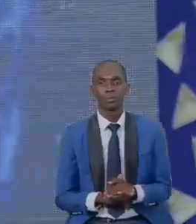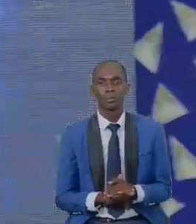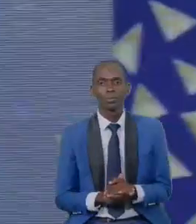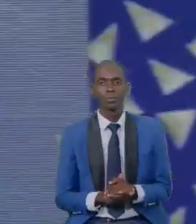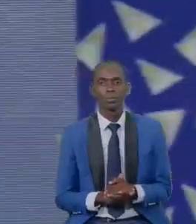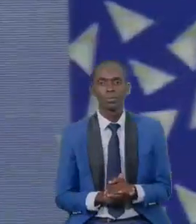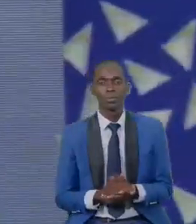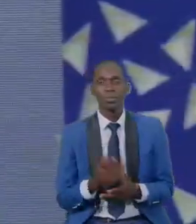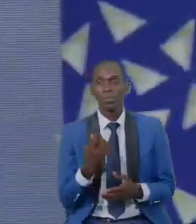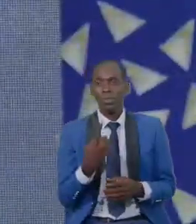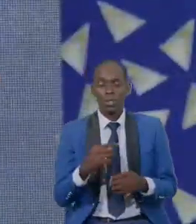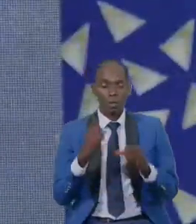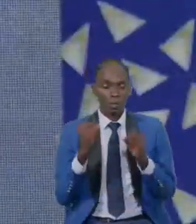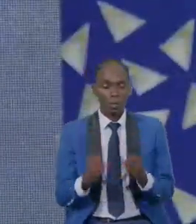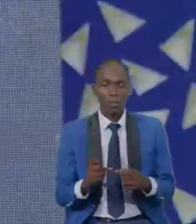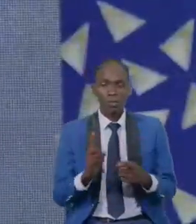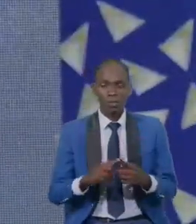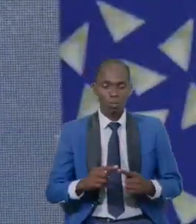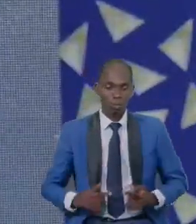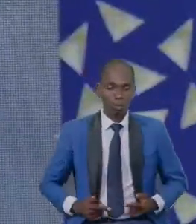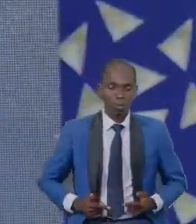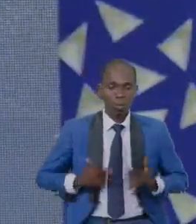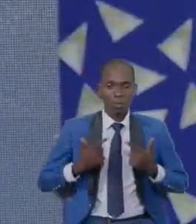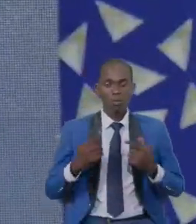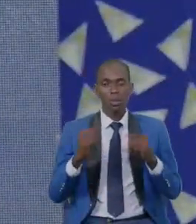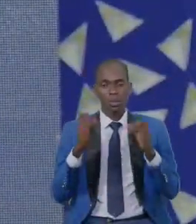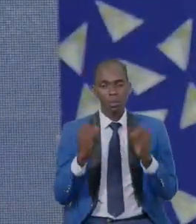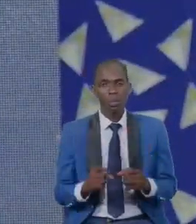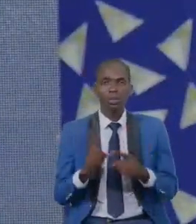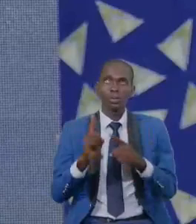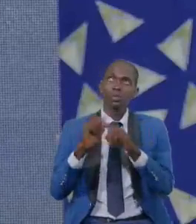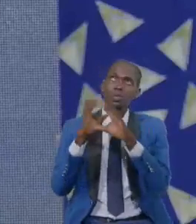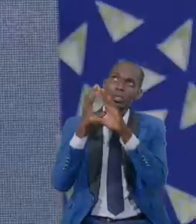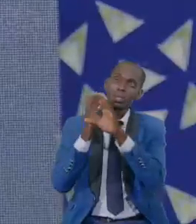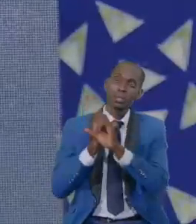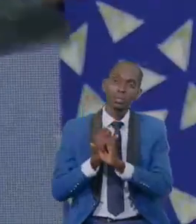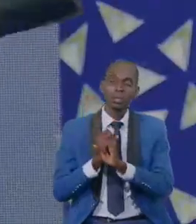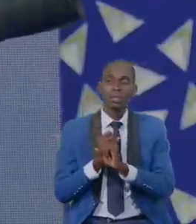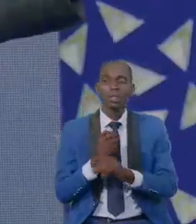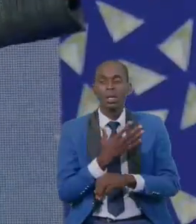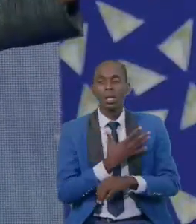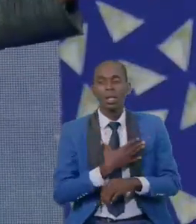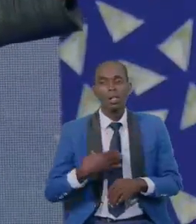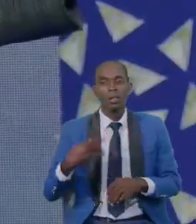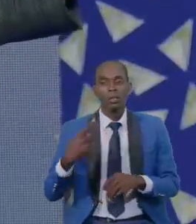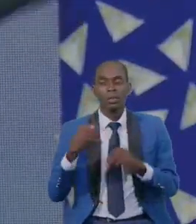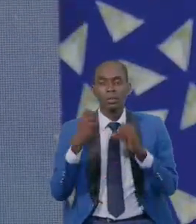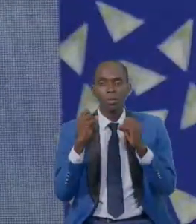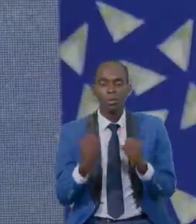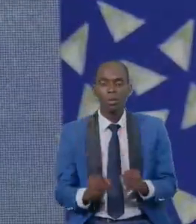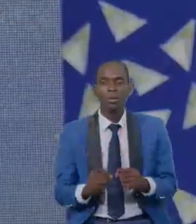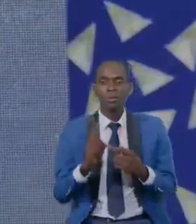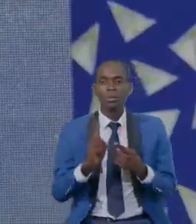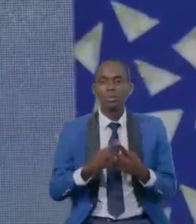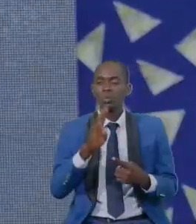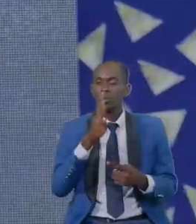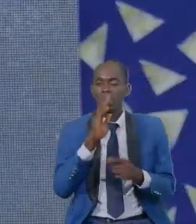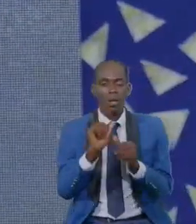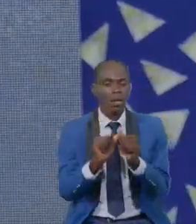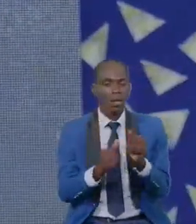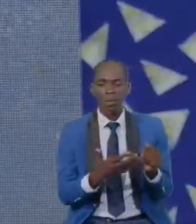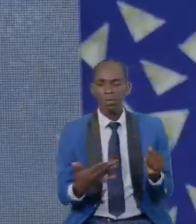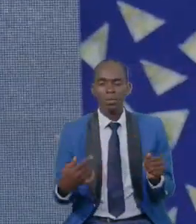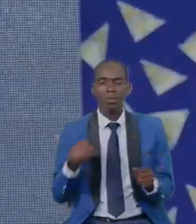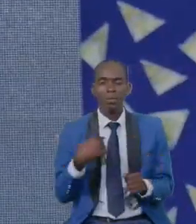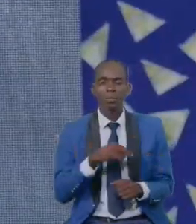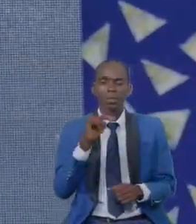The power to live, the power to achieve. And the power to be everything we ought to